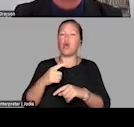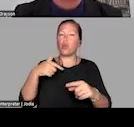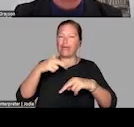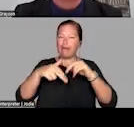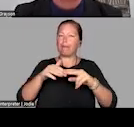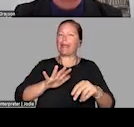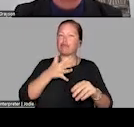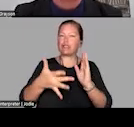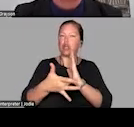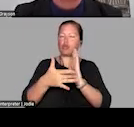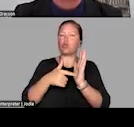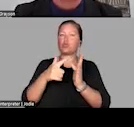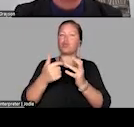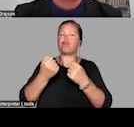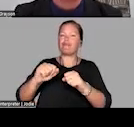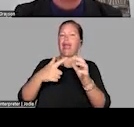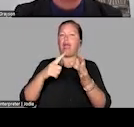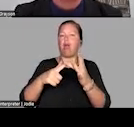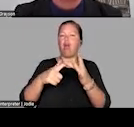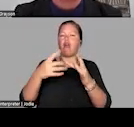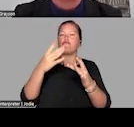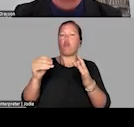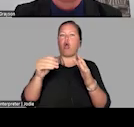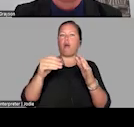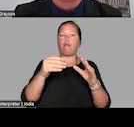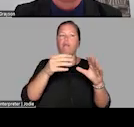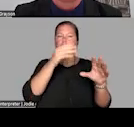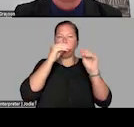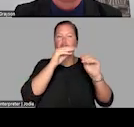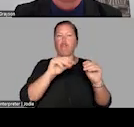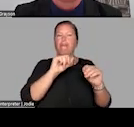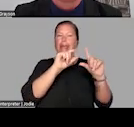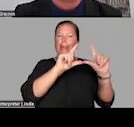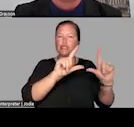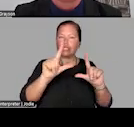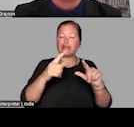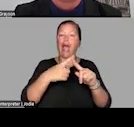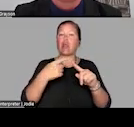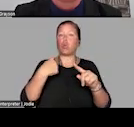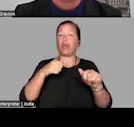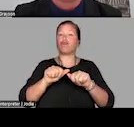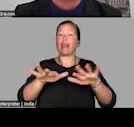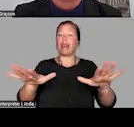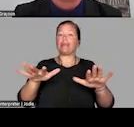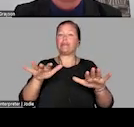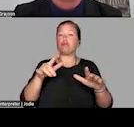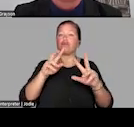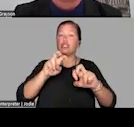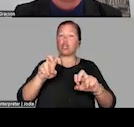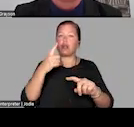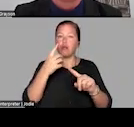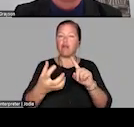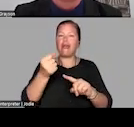interesting technologies to prevent AI from learning certain images. And recently, we also have released research on detecting